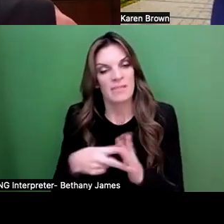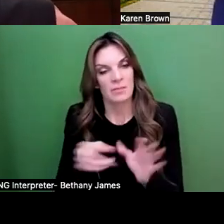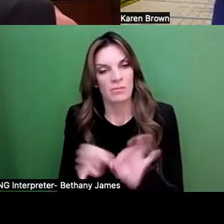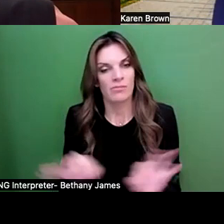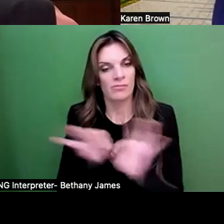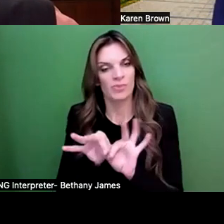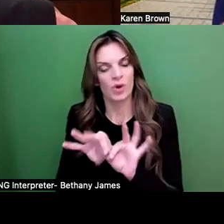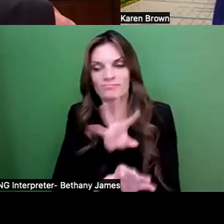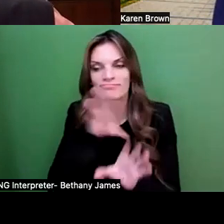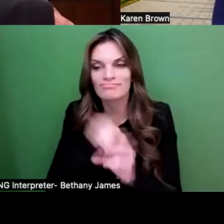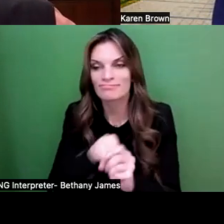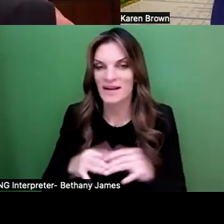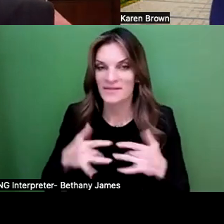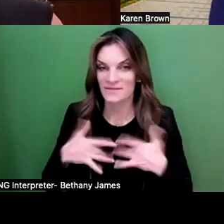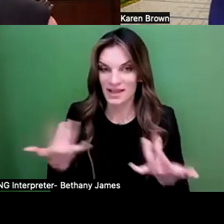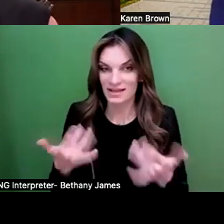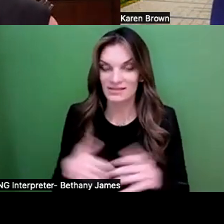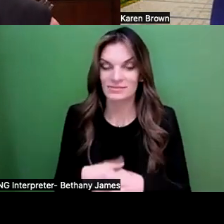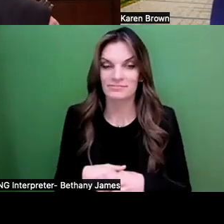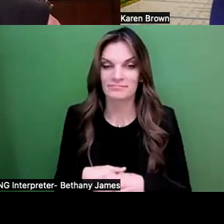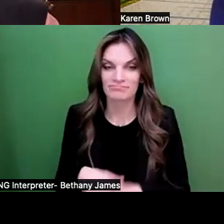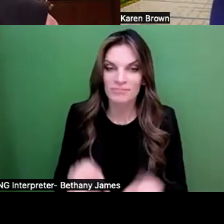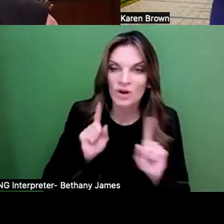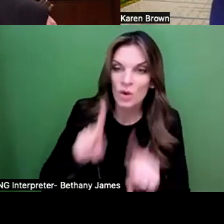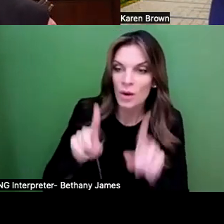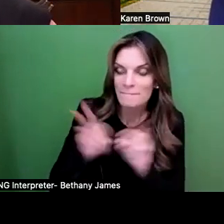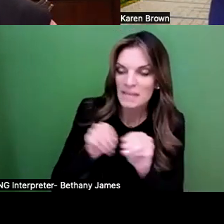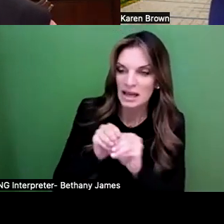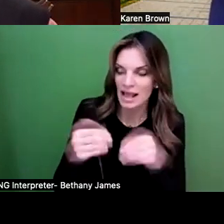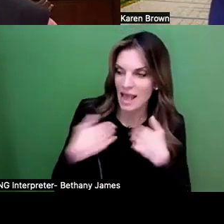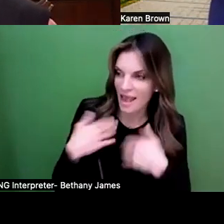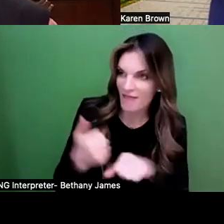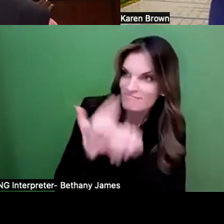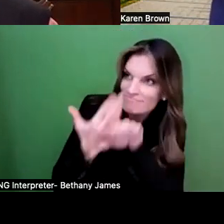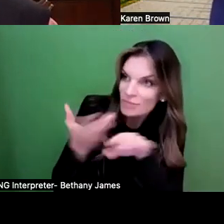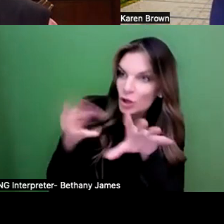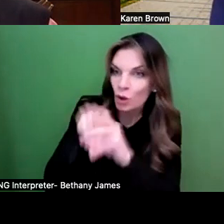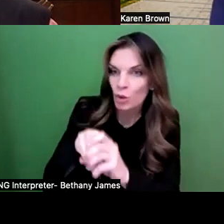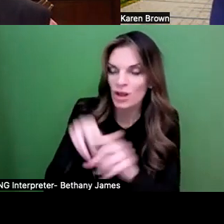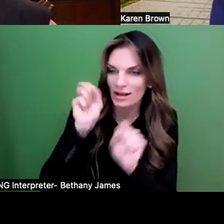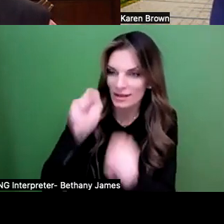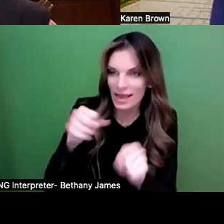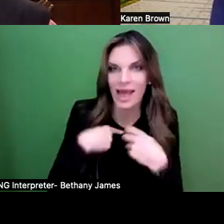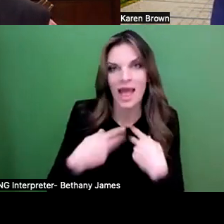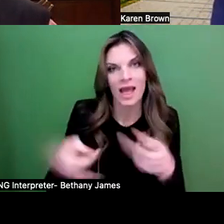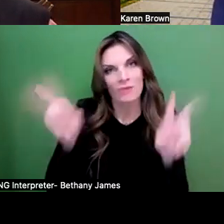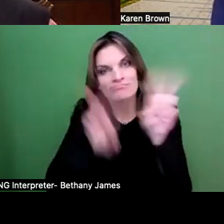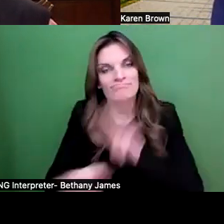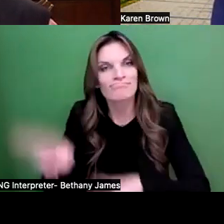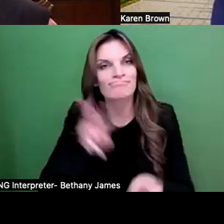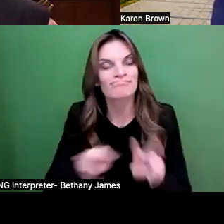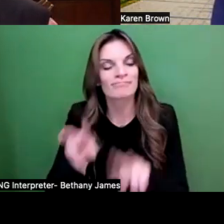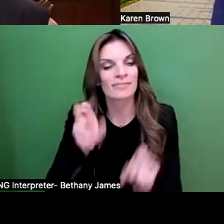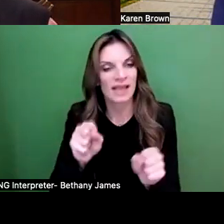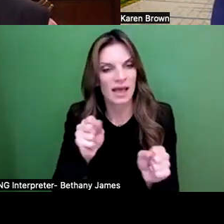in events. It's about being able to come to meetings. It's about being included in plans